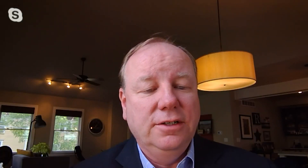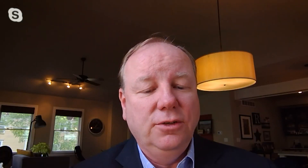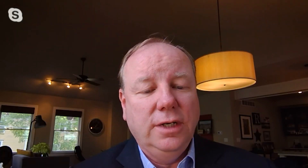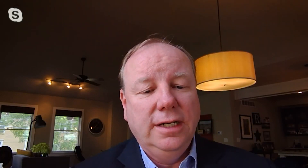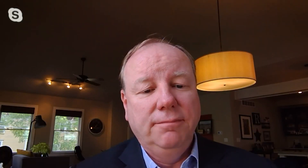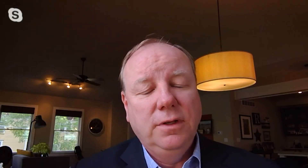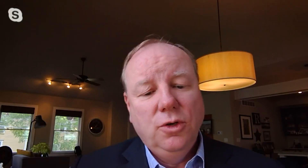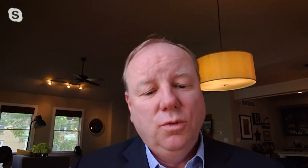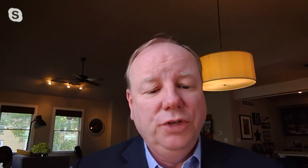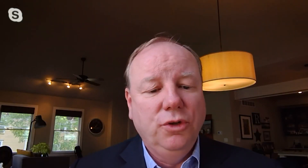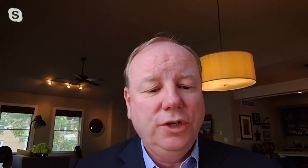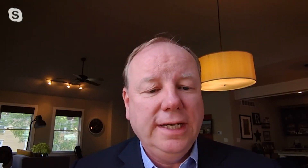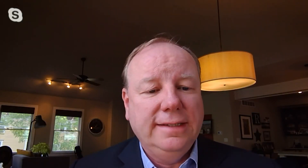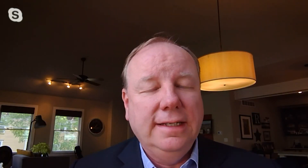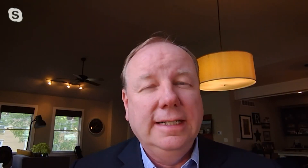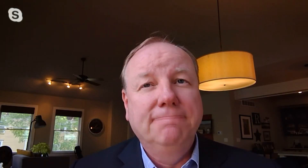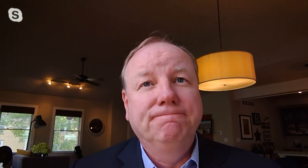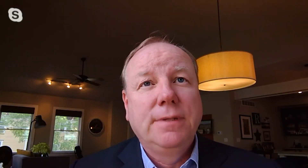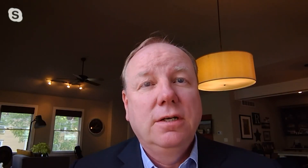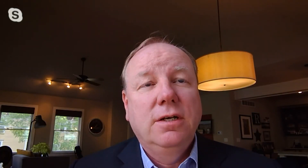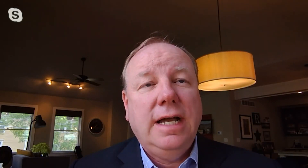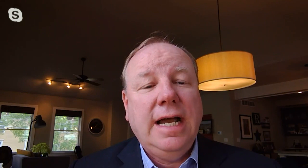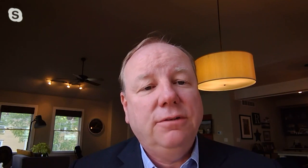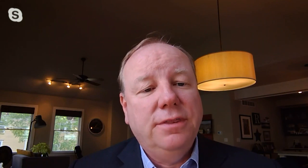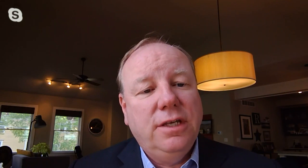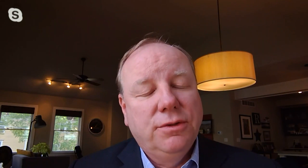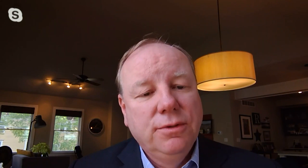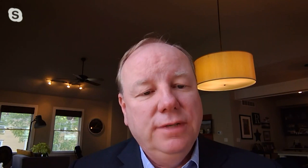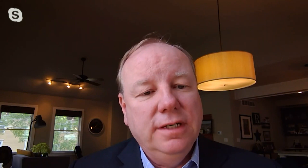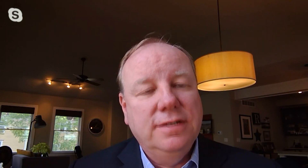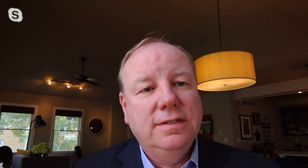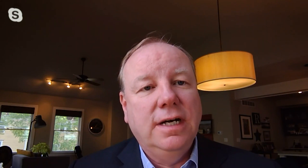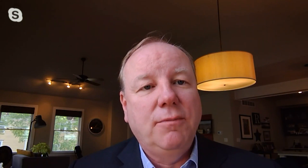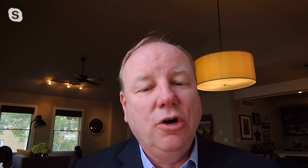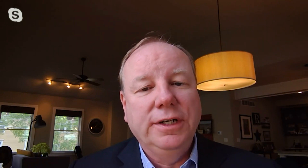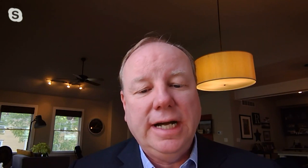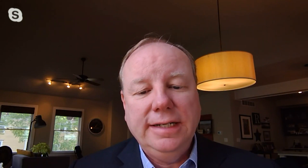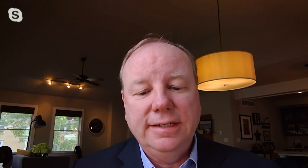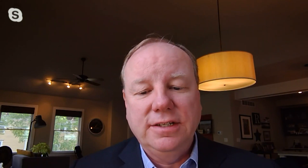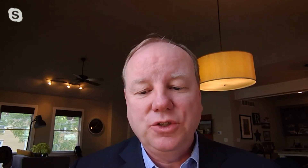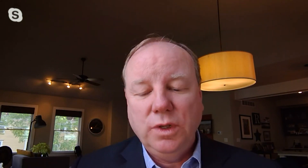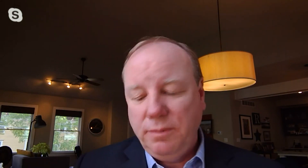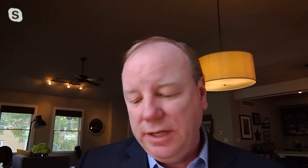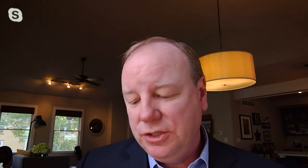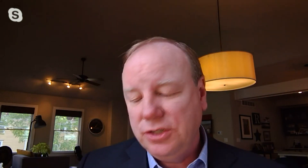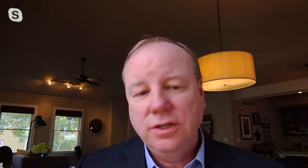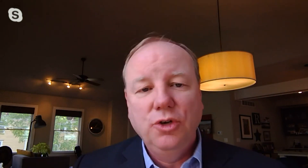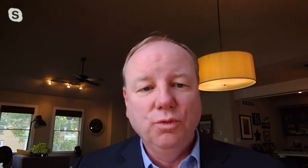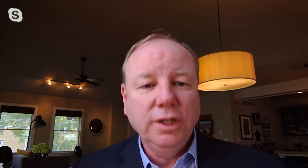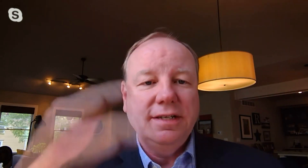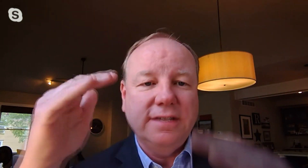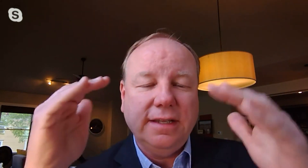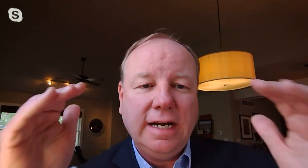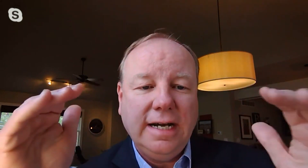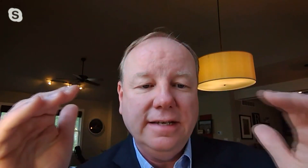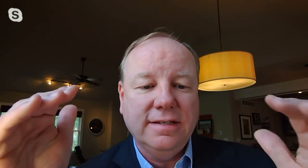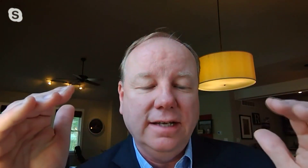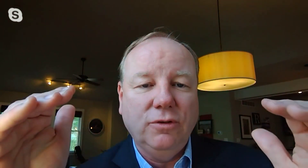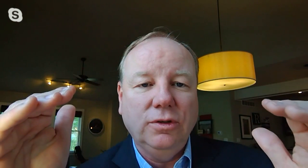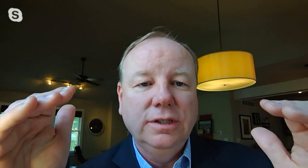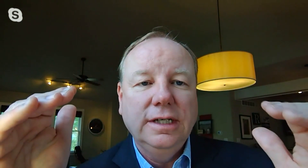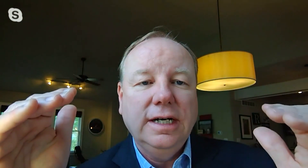last few days, and more to the numbers of we were seeing last weekend. Joe, it feels like to me